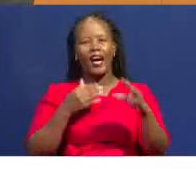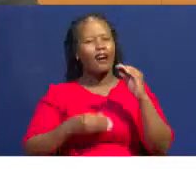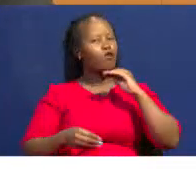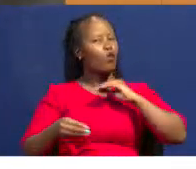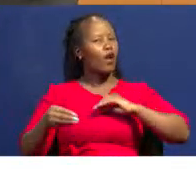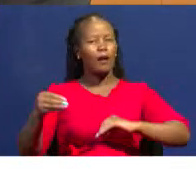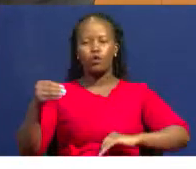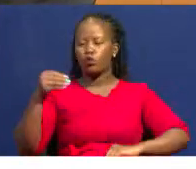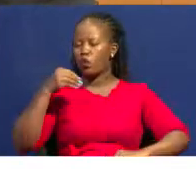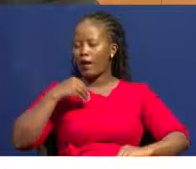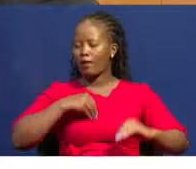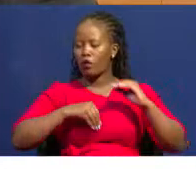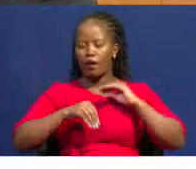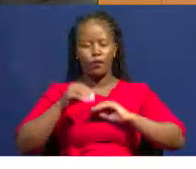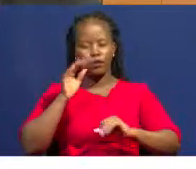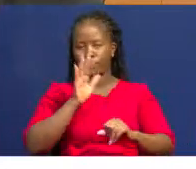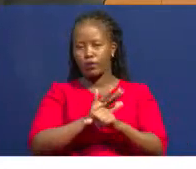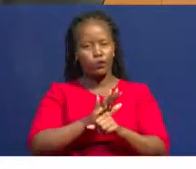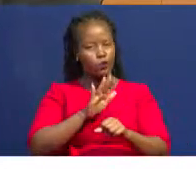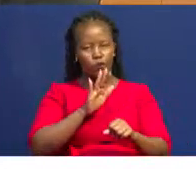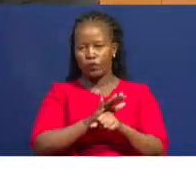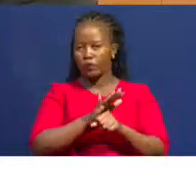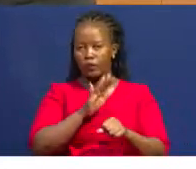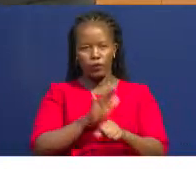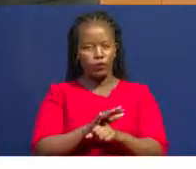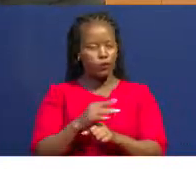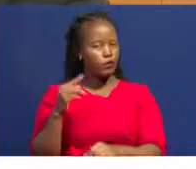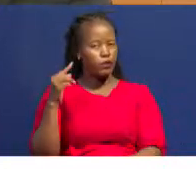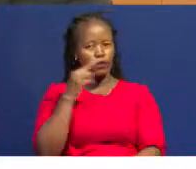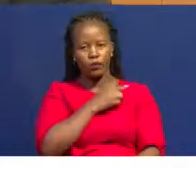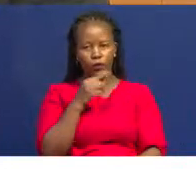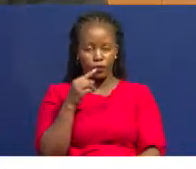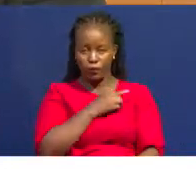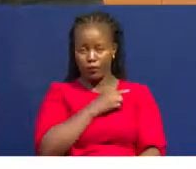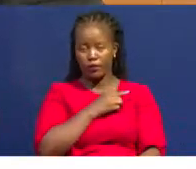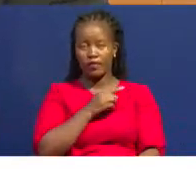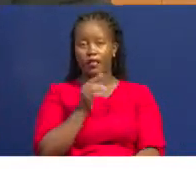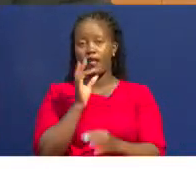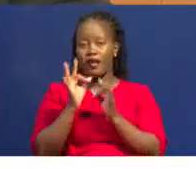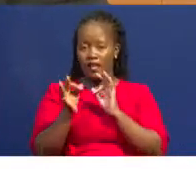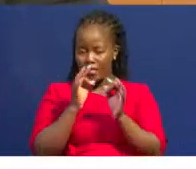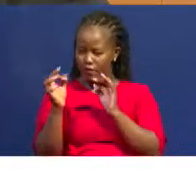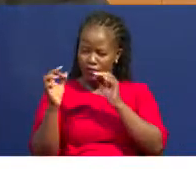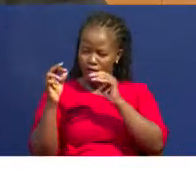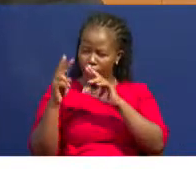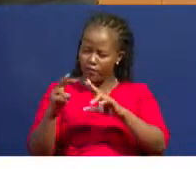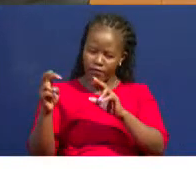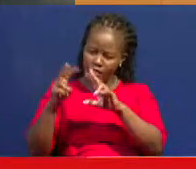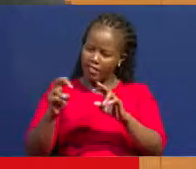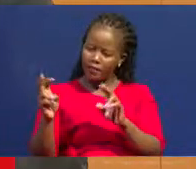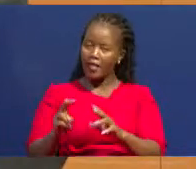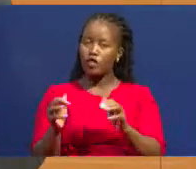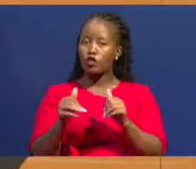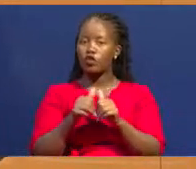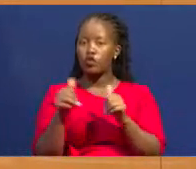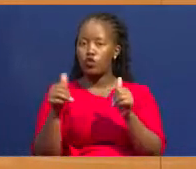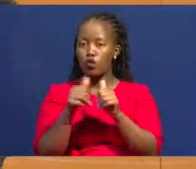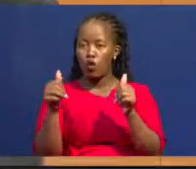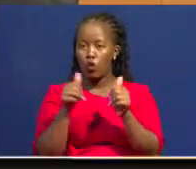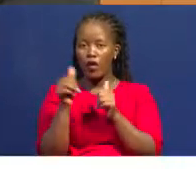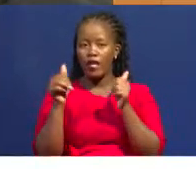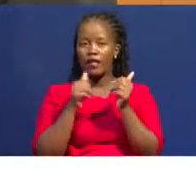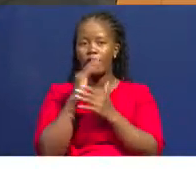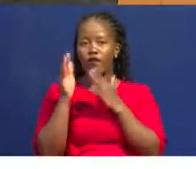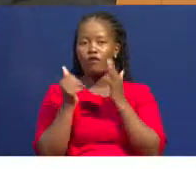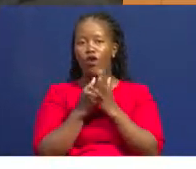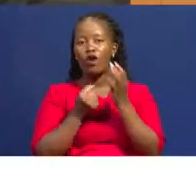NTSA. If everything is done the correct way, that all the vehicles are properly checked before they go on the road.